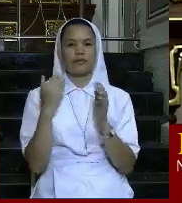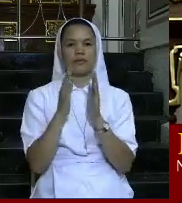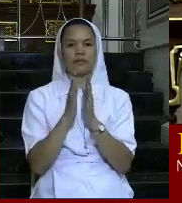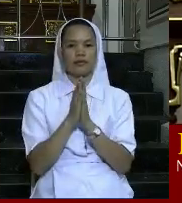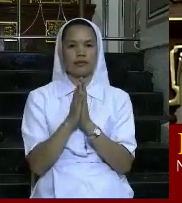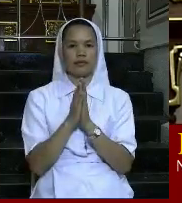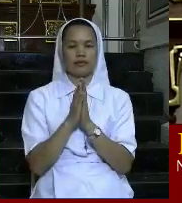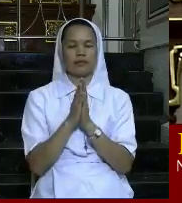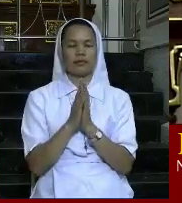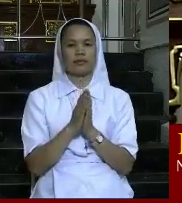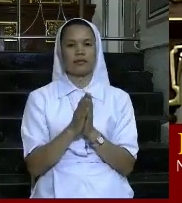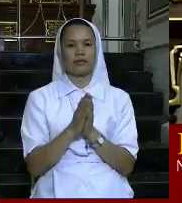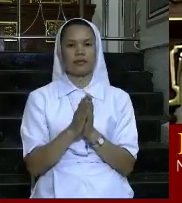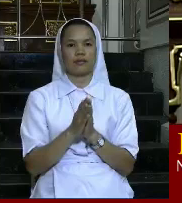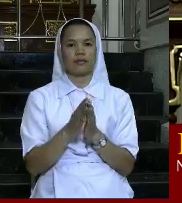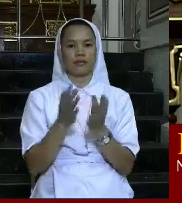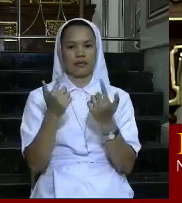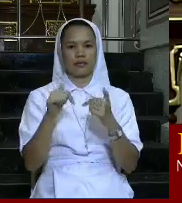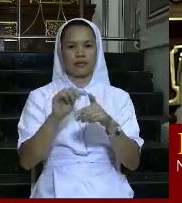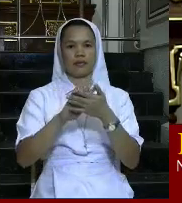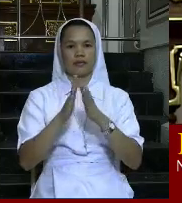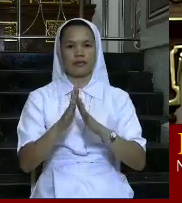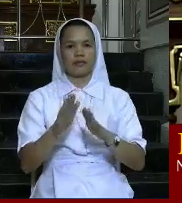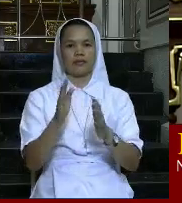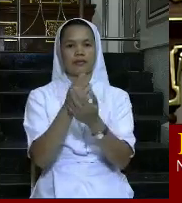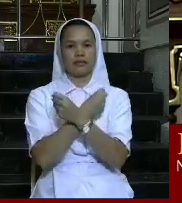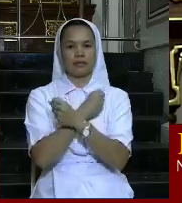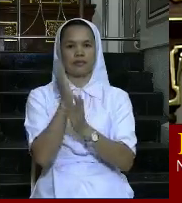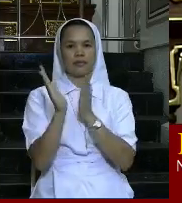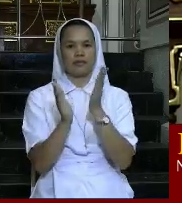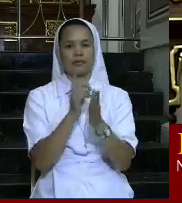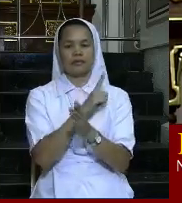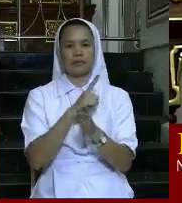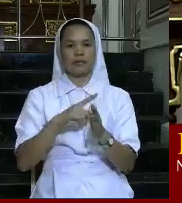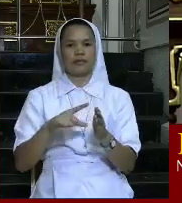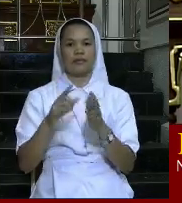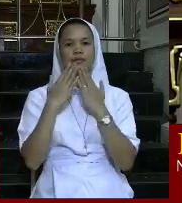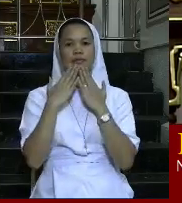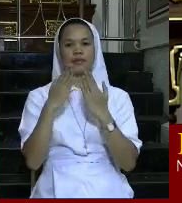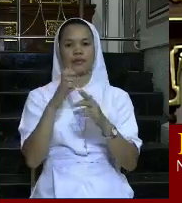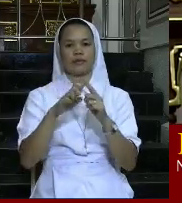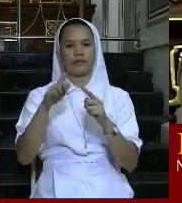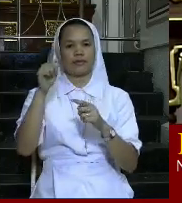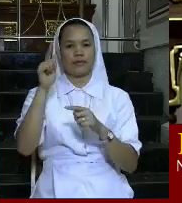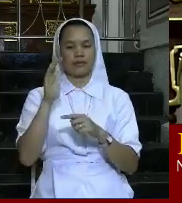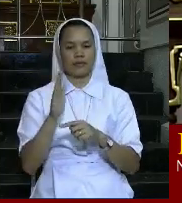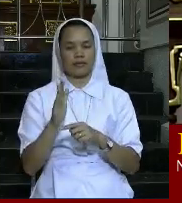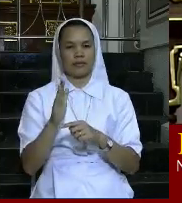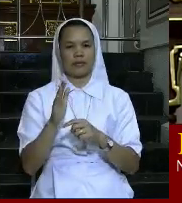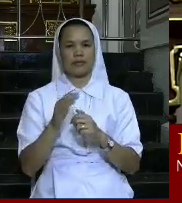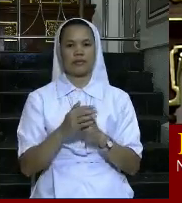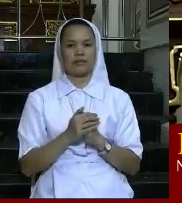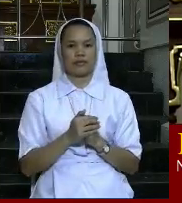Spirit. Amen. Go in peace to love and serve the Lord. Thanks be to God.